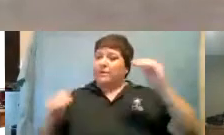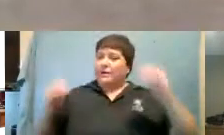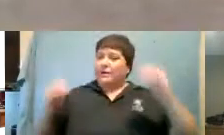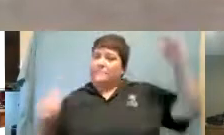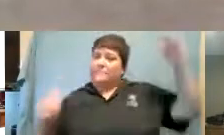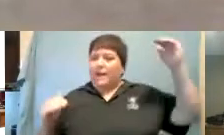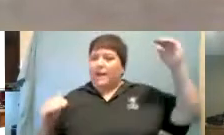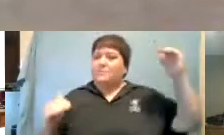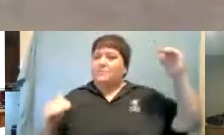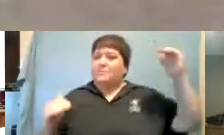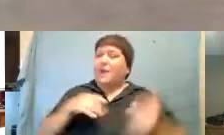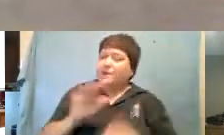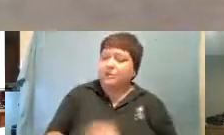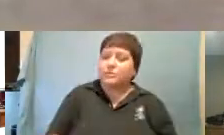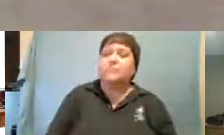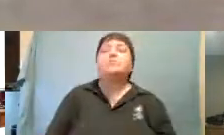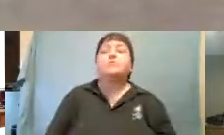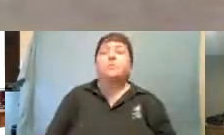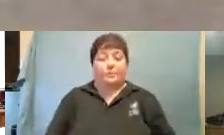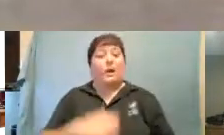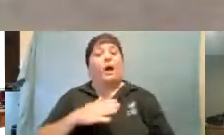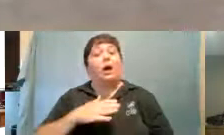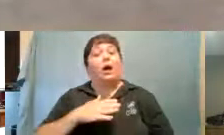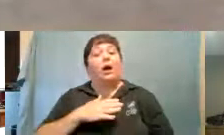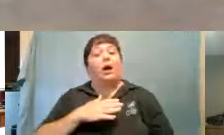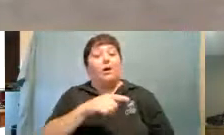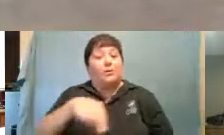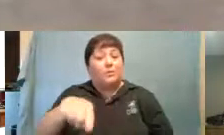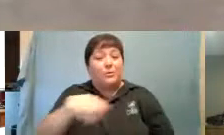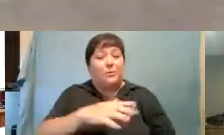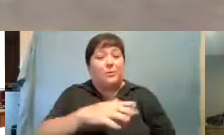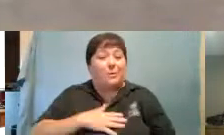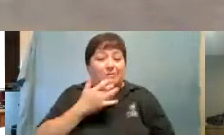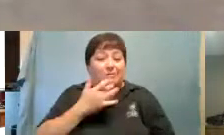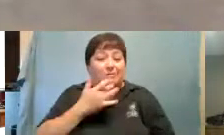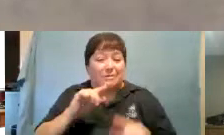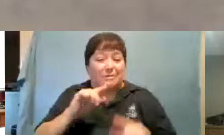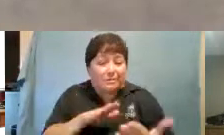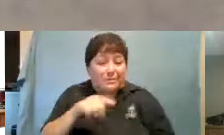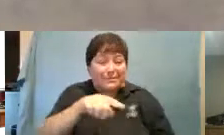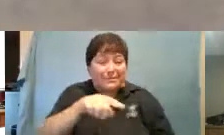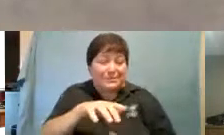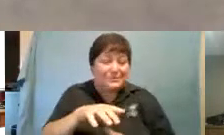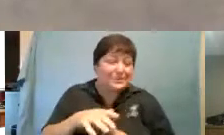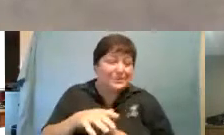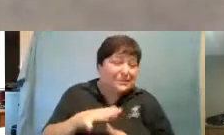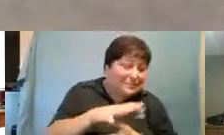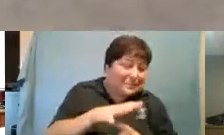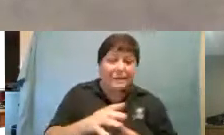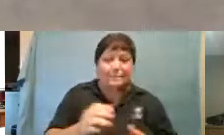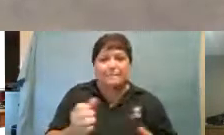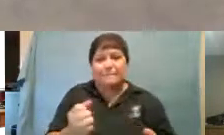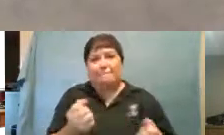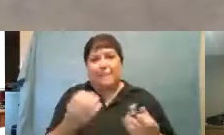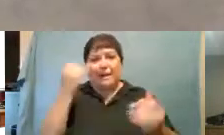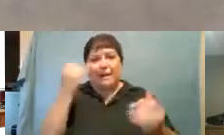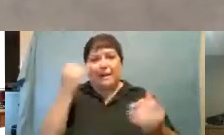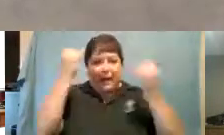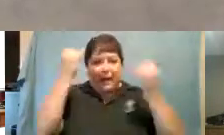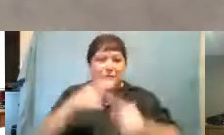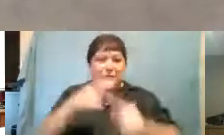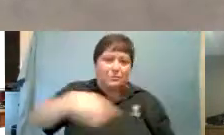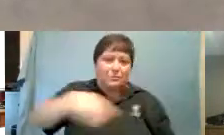I echo what my colleagues have said. You're my favorite group to speak to. I get so many different ideas. One of the things